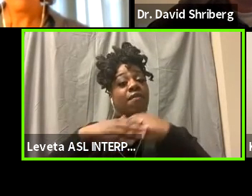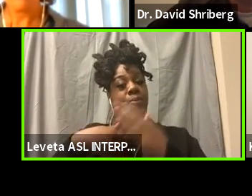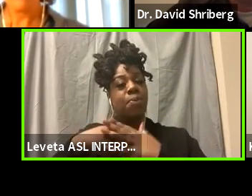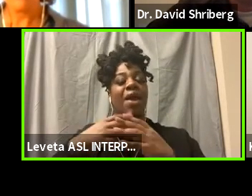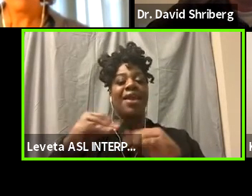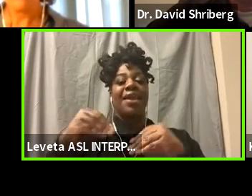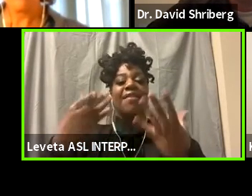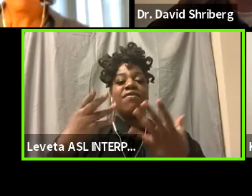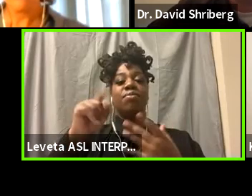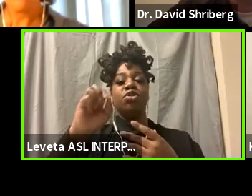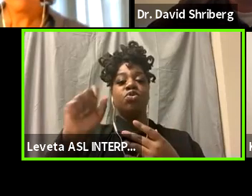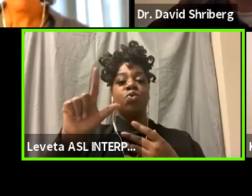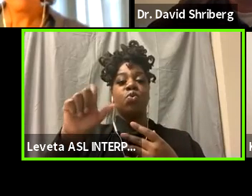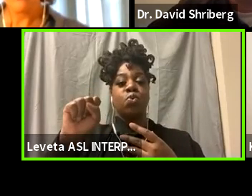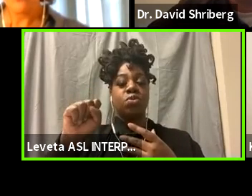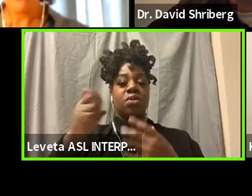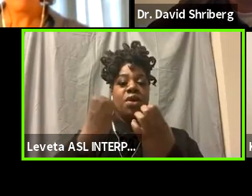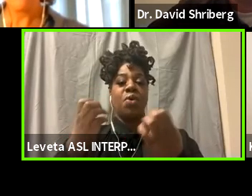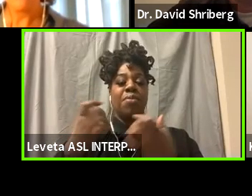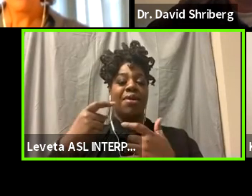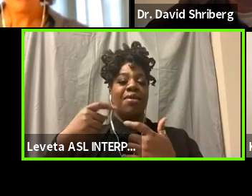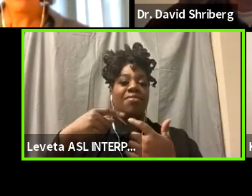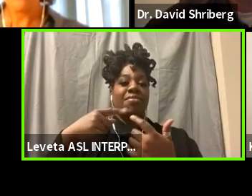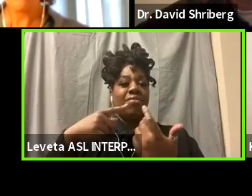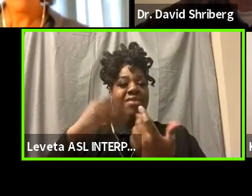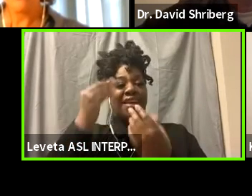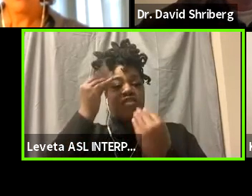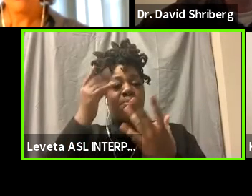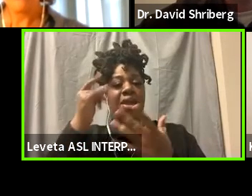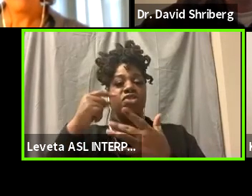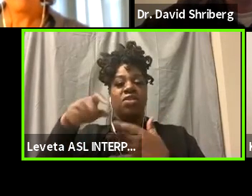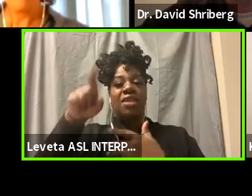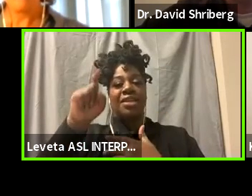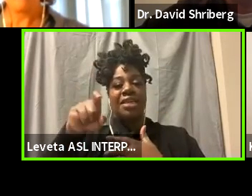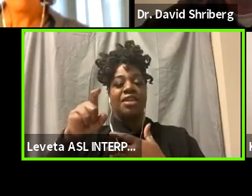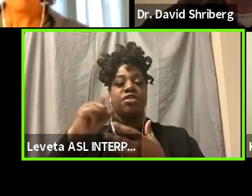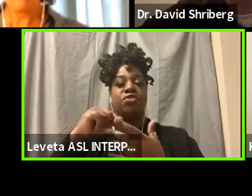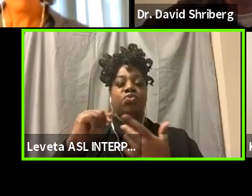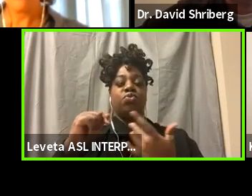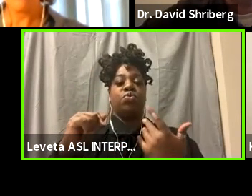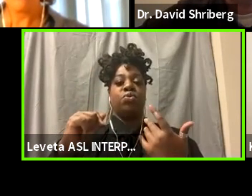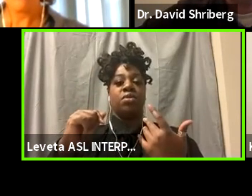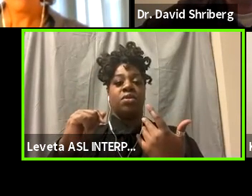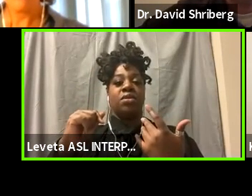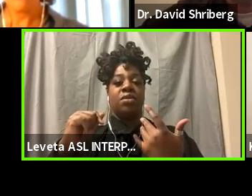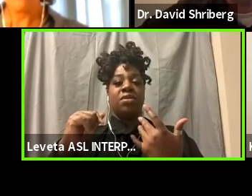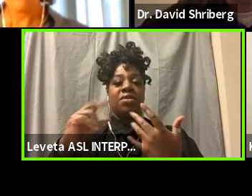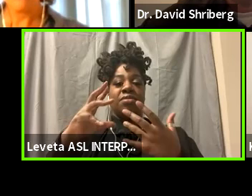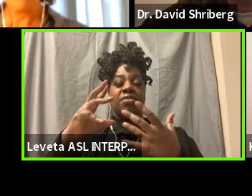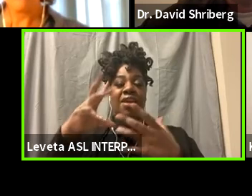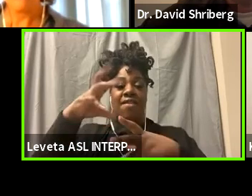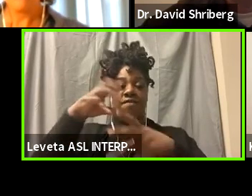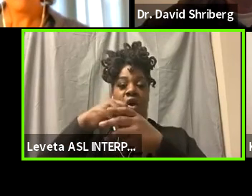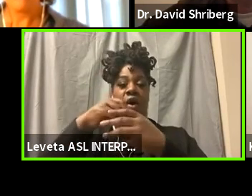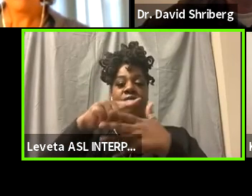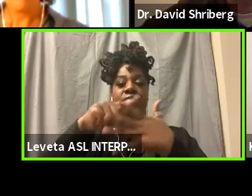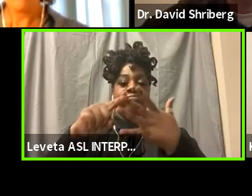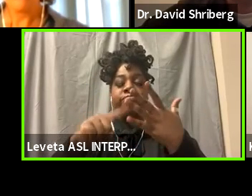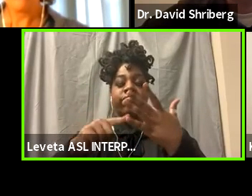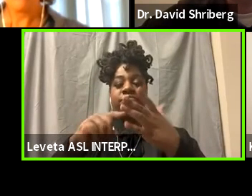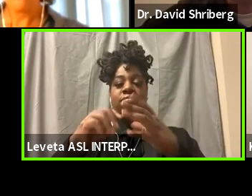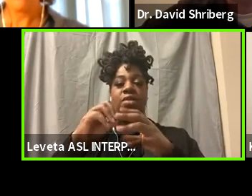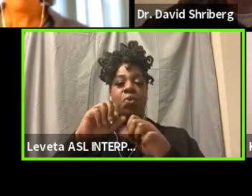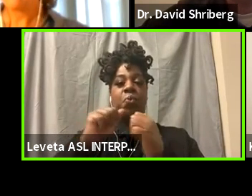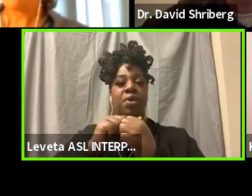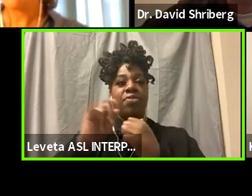that we've been expected. But as we are learning and as we're growing as a modern education system, that